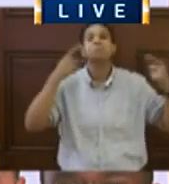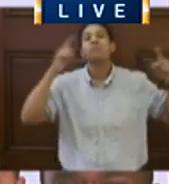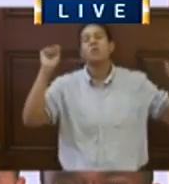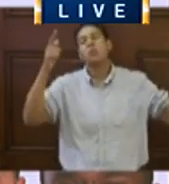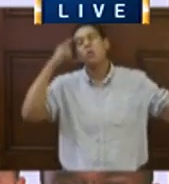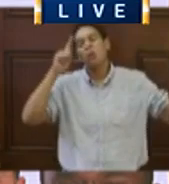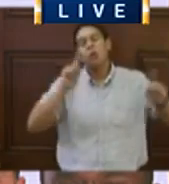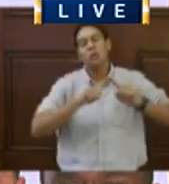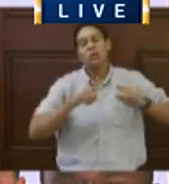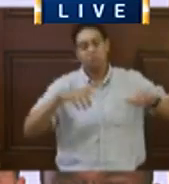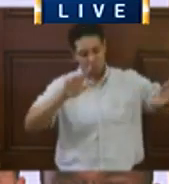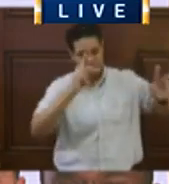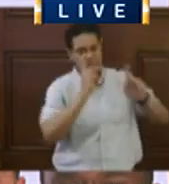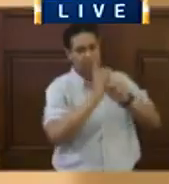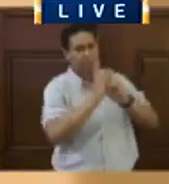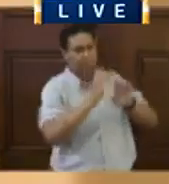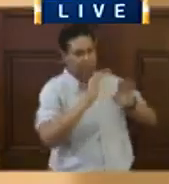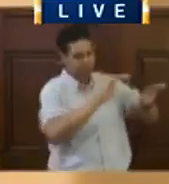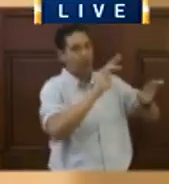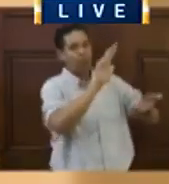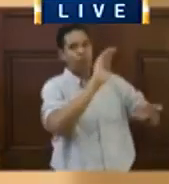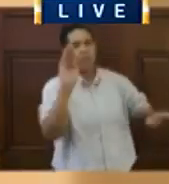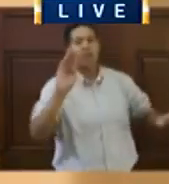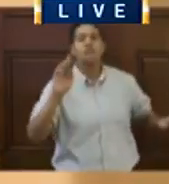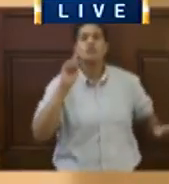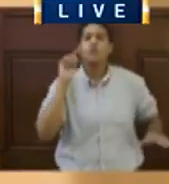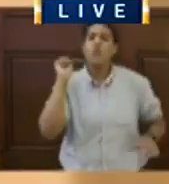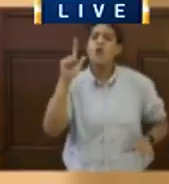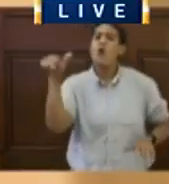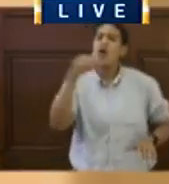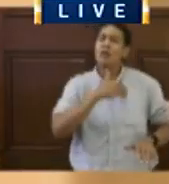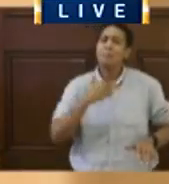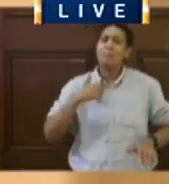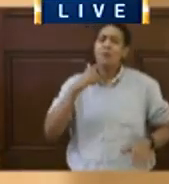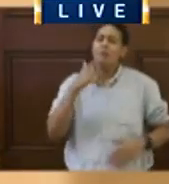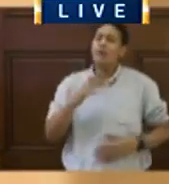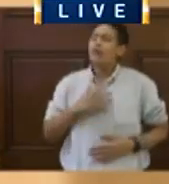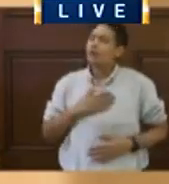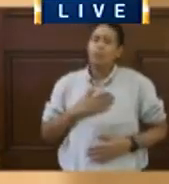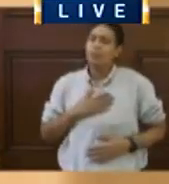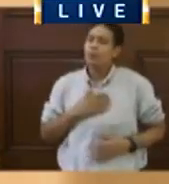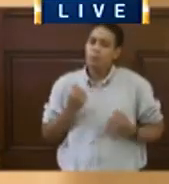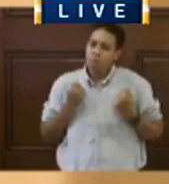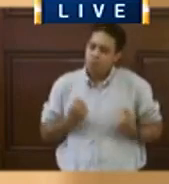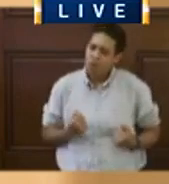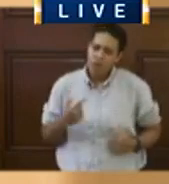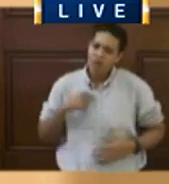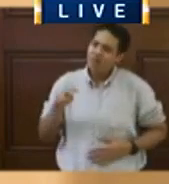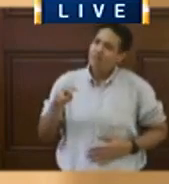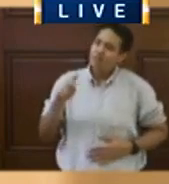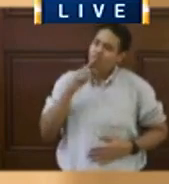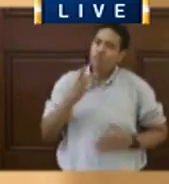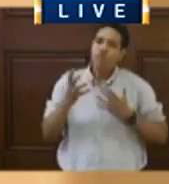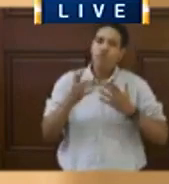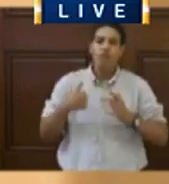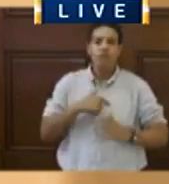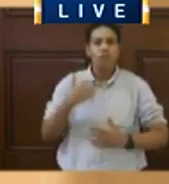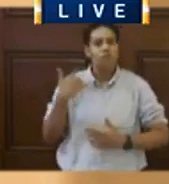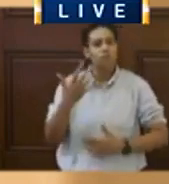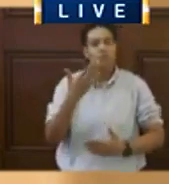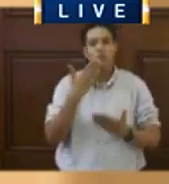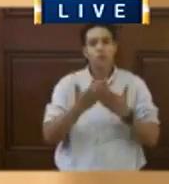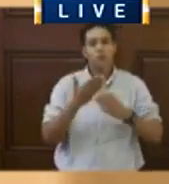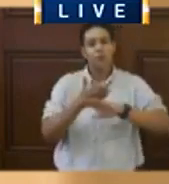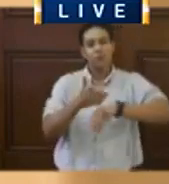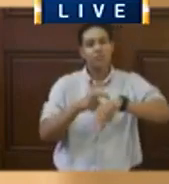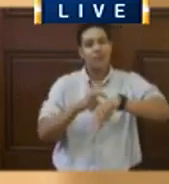think it was a very profound gesture, and one that will serve us well over time. With respect